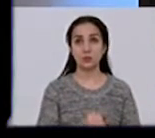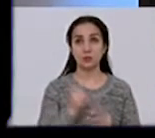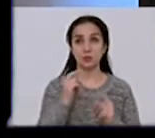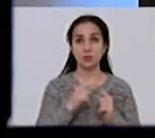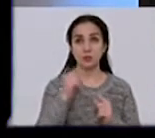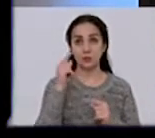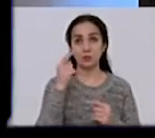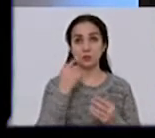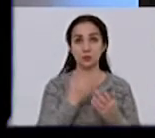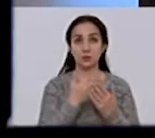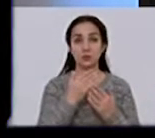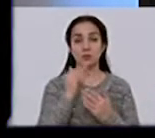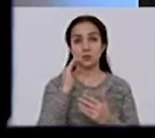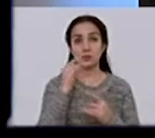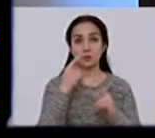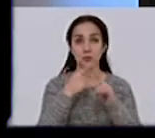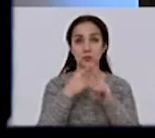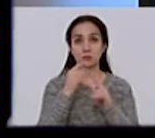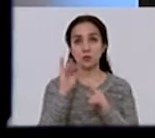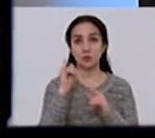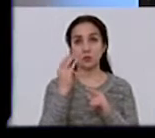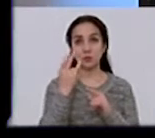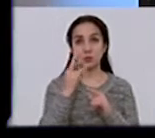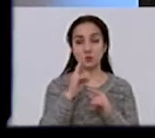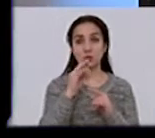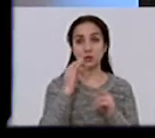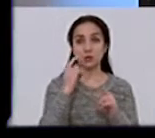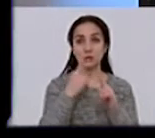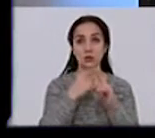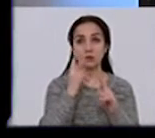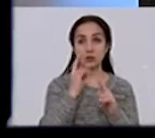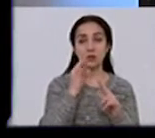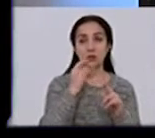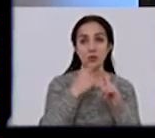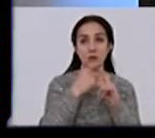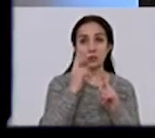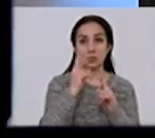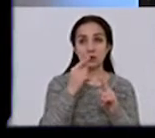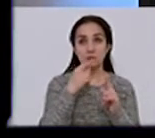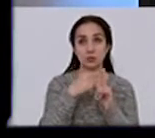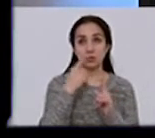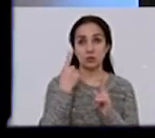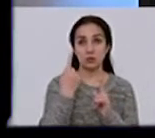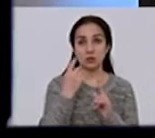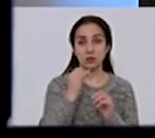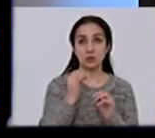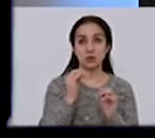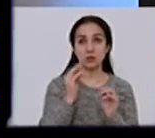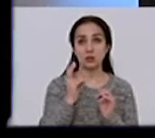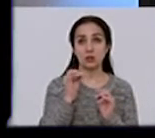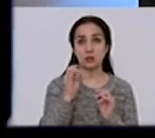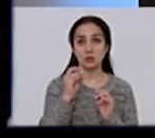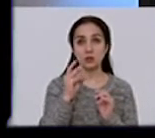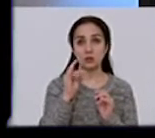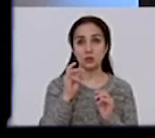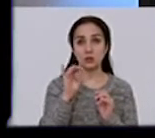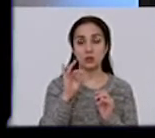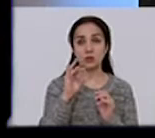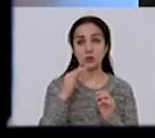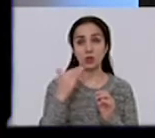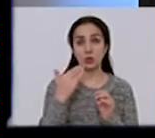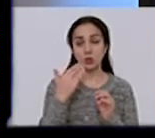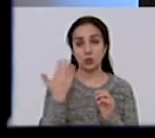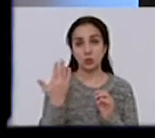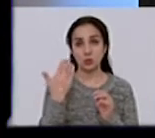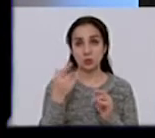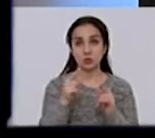balandligi sifatida fx funksiyaning xk xk plus 1 kesmaning o'ng